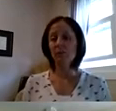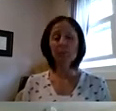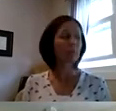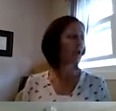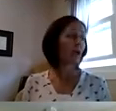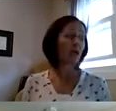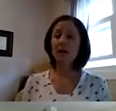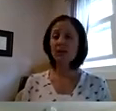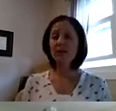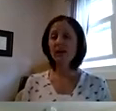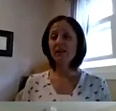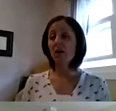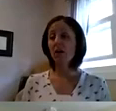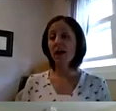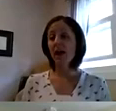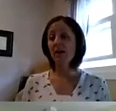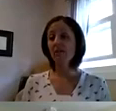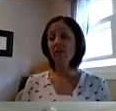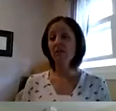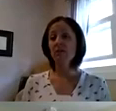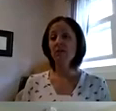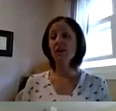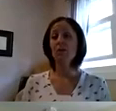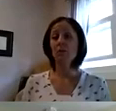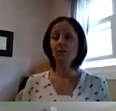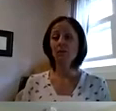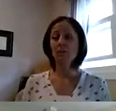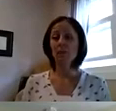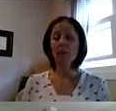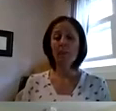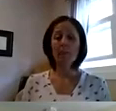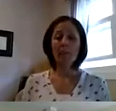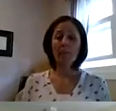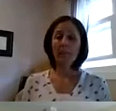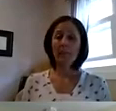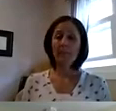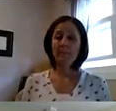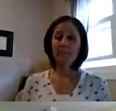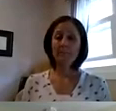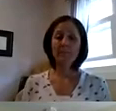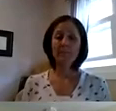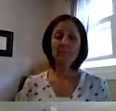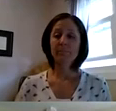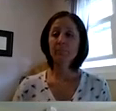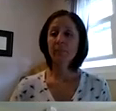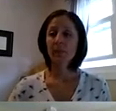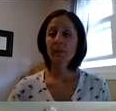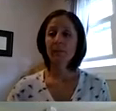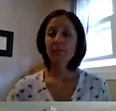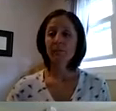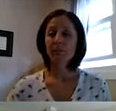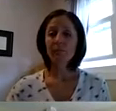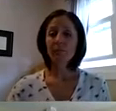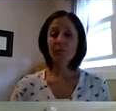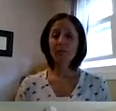possible. And I believe that's all I have. Thank you. Great. One quick question that has come